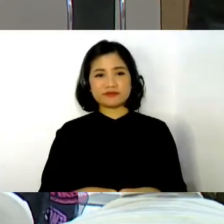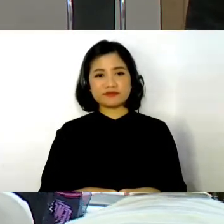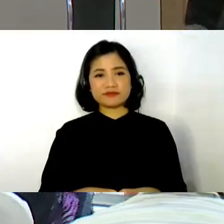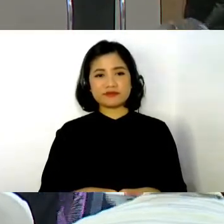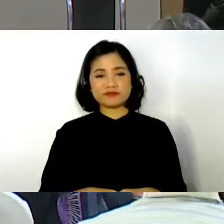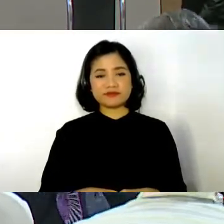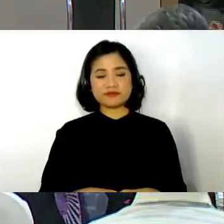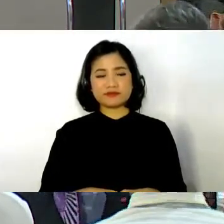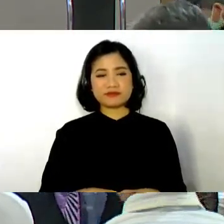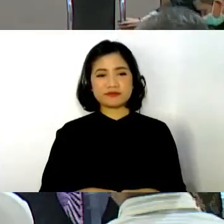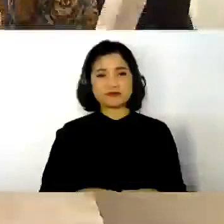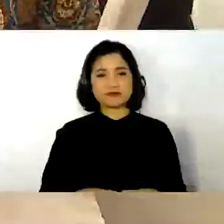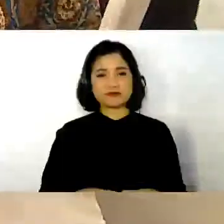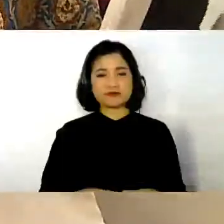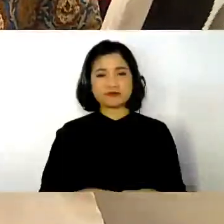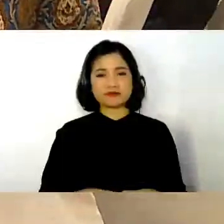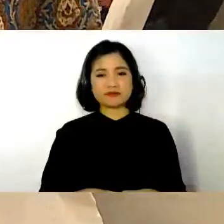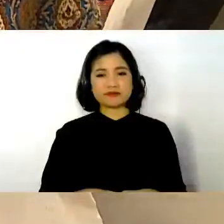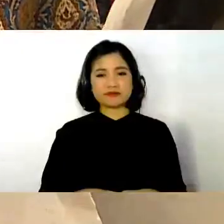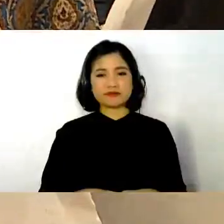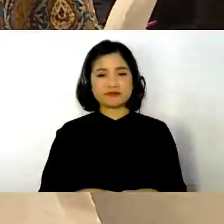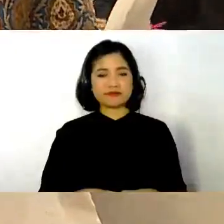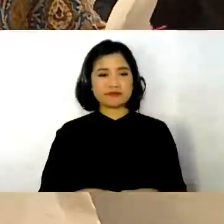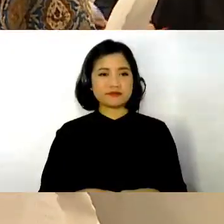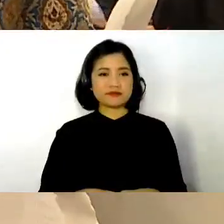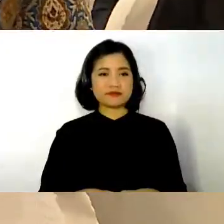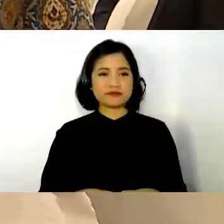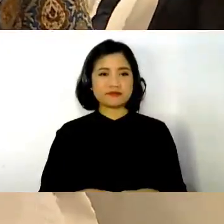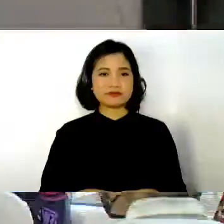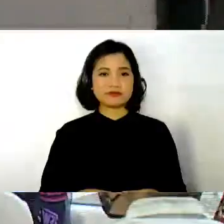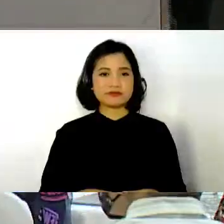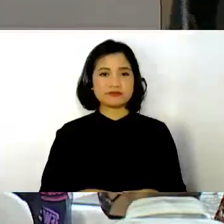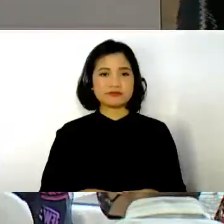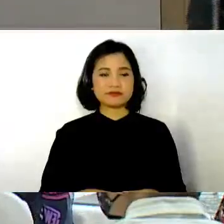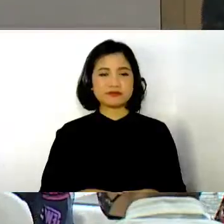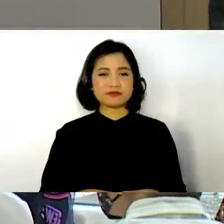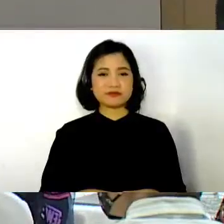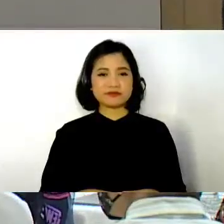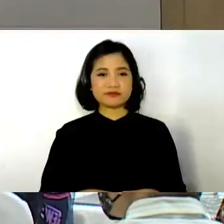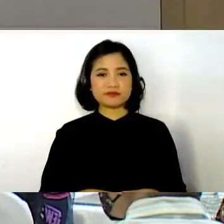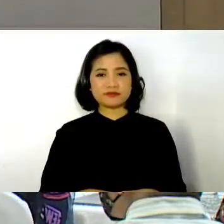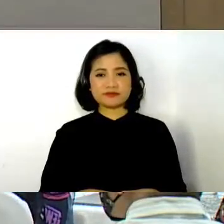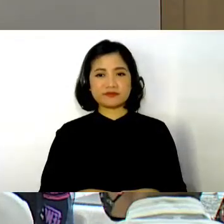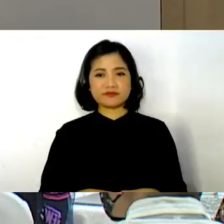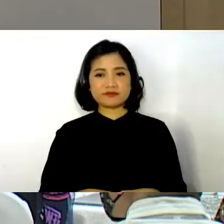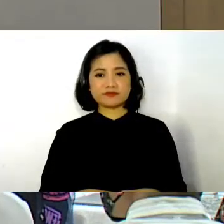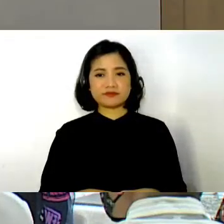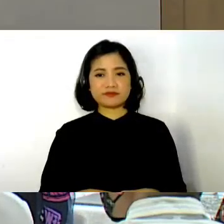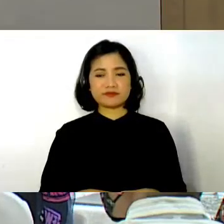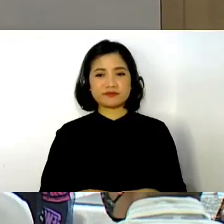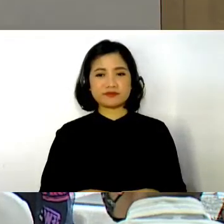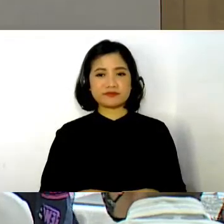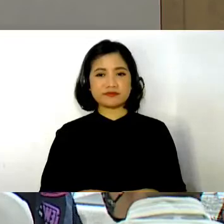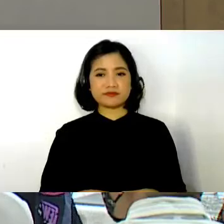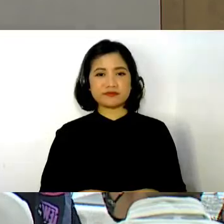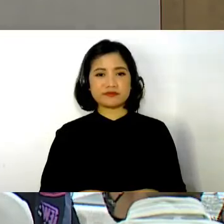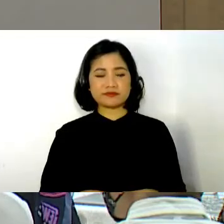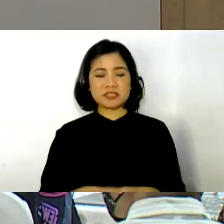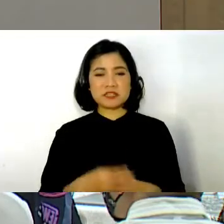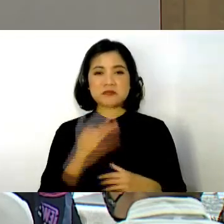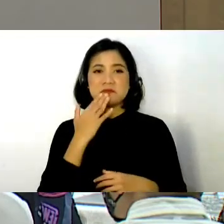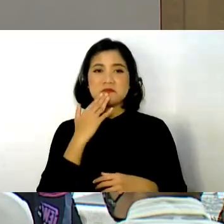to lower the poverty rate, we lowered the unemployment rate. So in terms of well-targeting, to